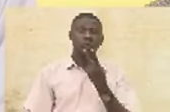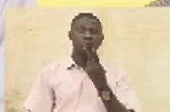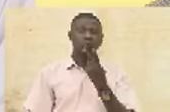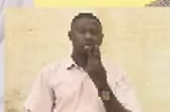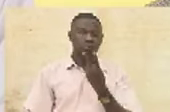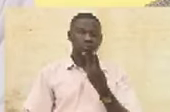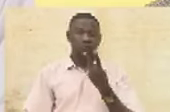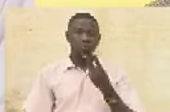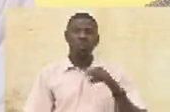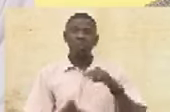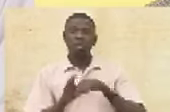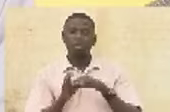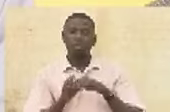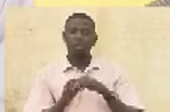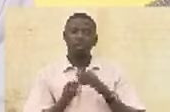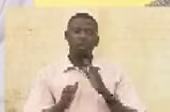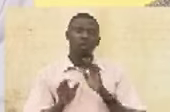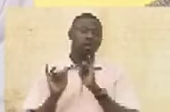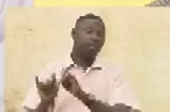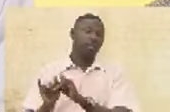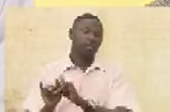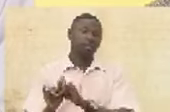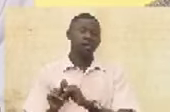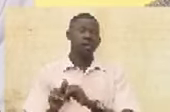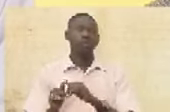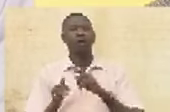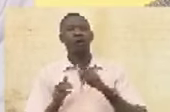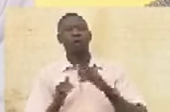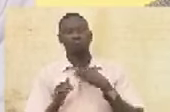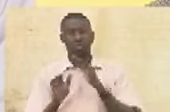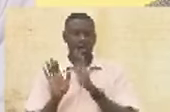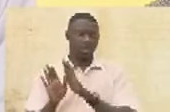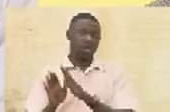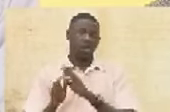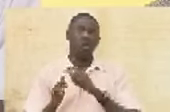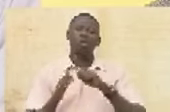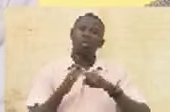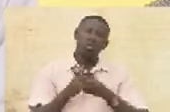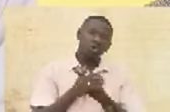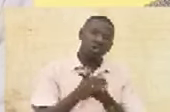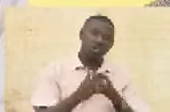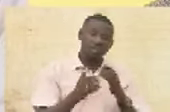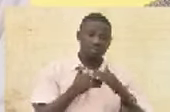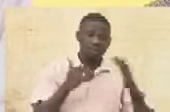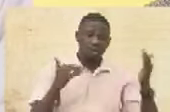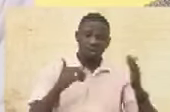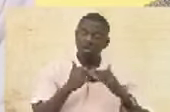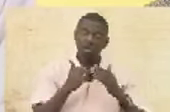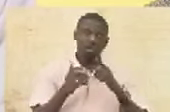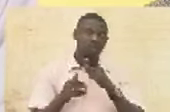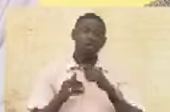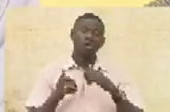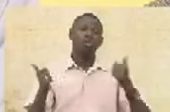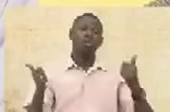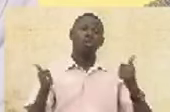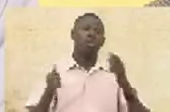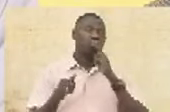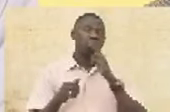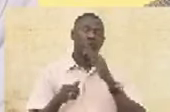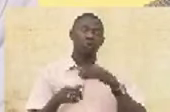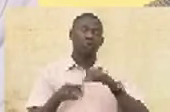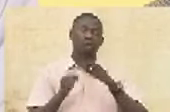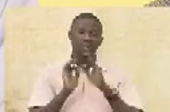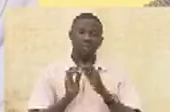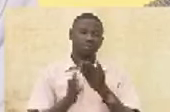fulo fo nal siata wote al mo jeli yamera wole tutanunje yemen tuje kala besambala. It looks like only the two